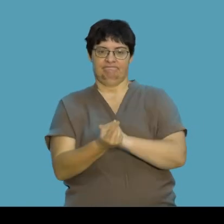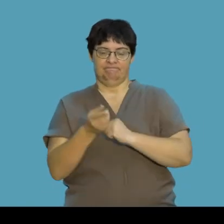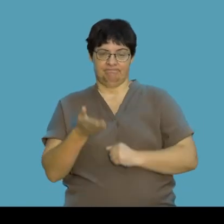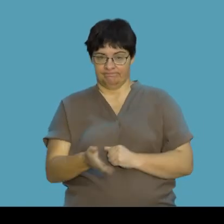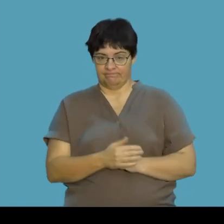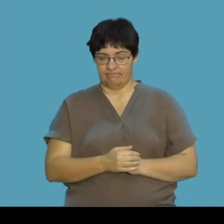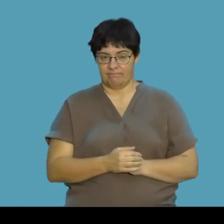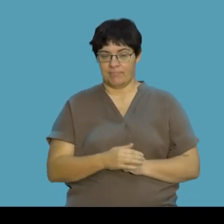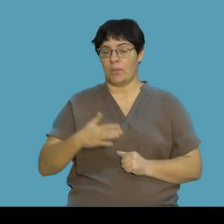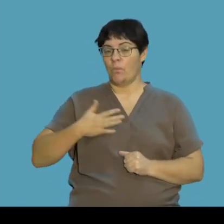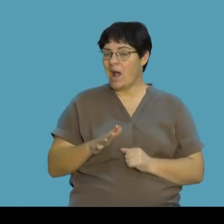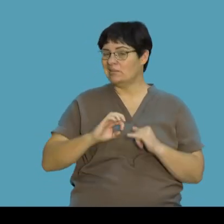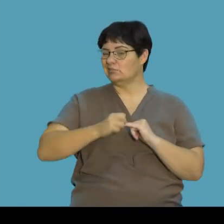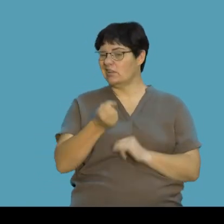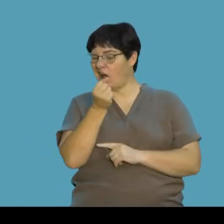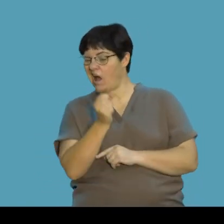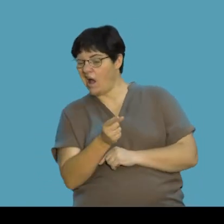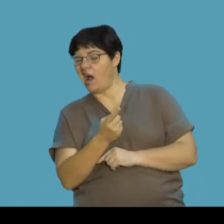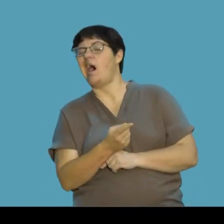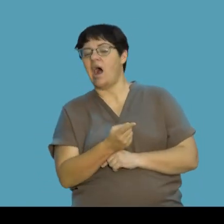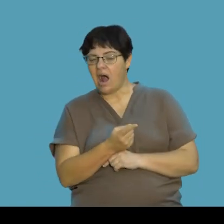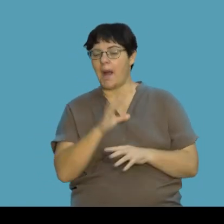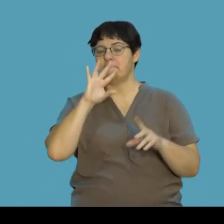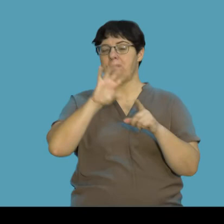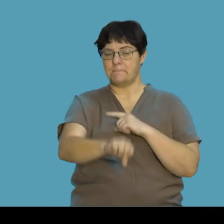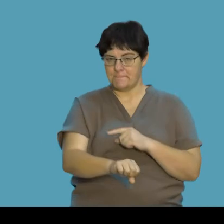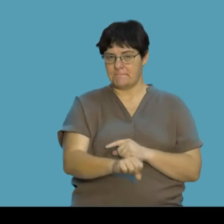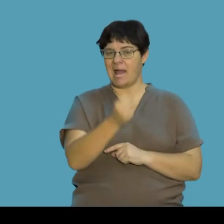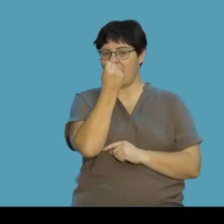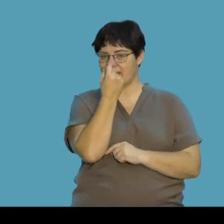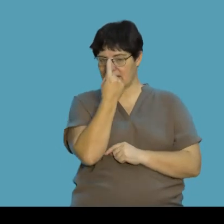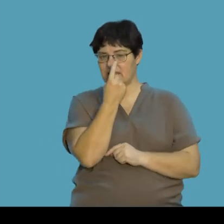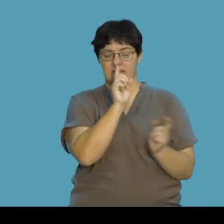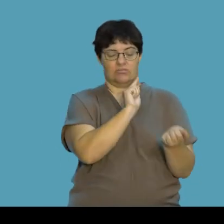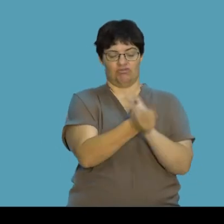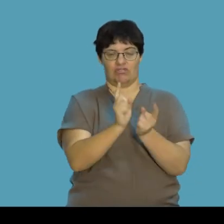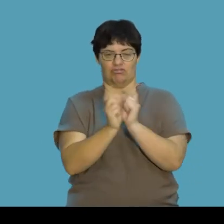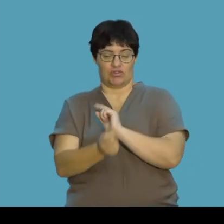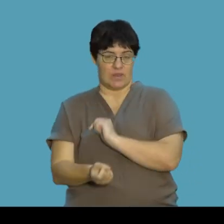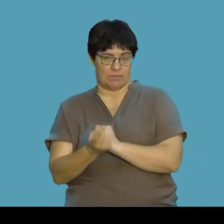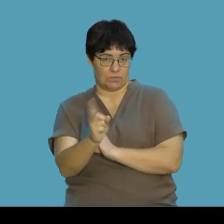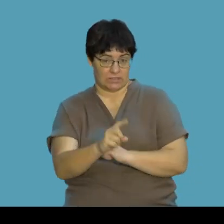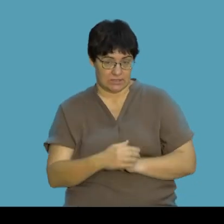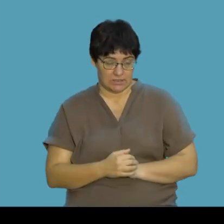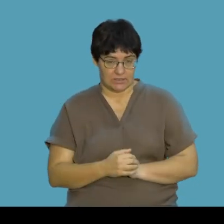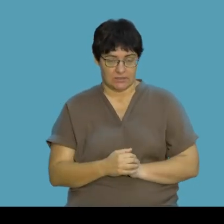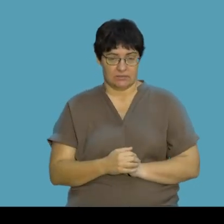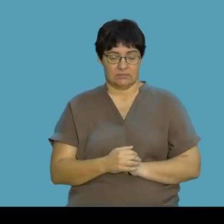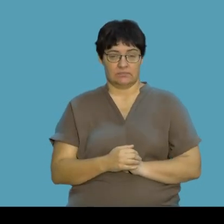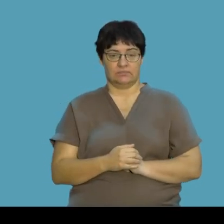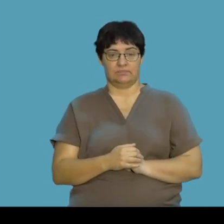to try and understand what happens in each of those phase changing. Okay, the following